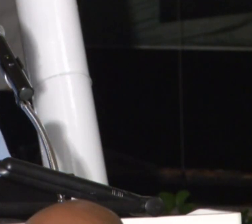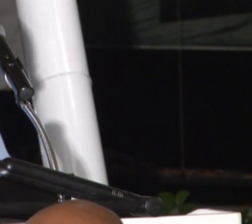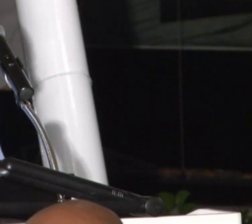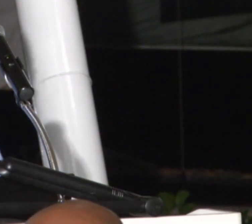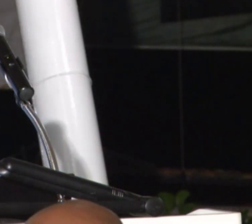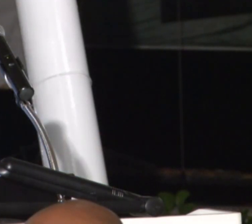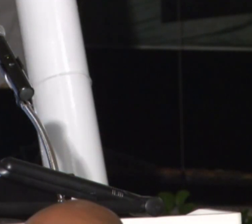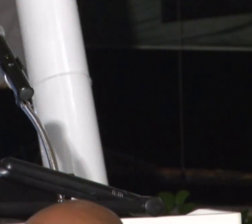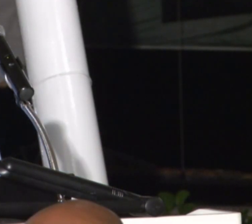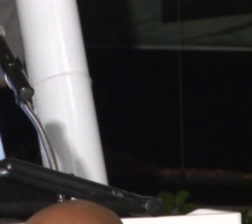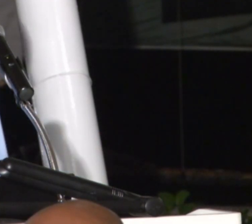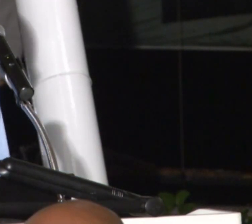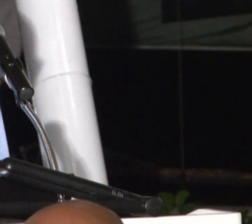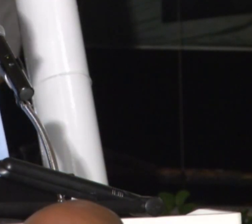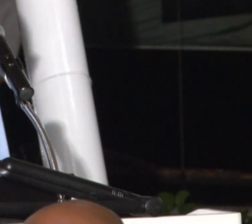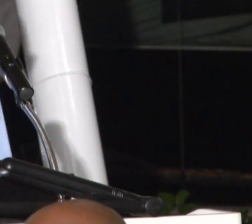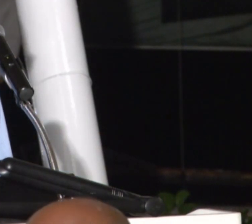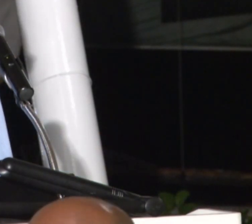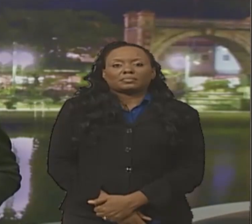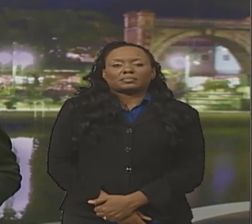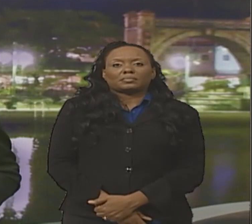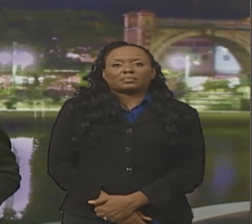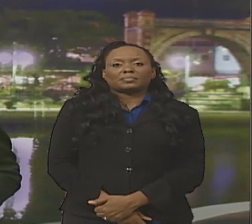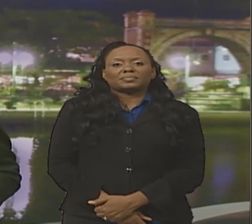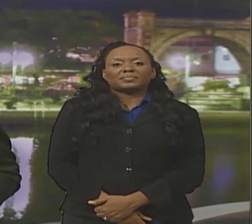an economy that could decline?